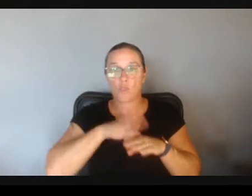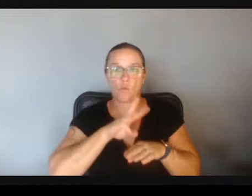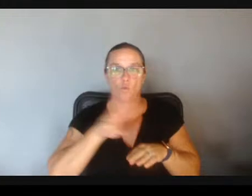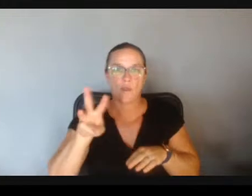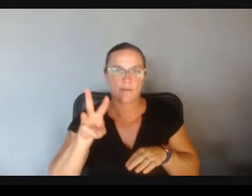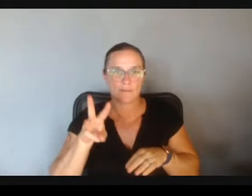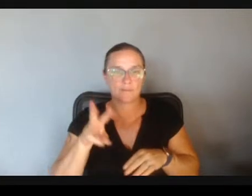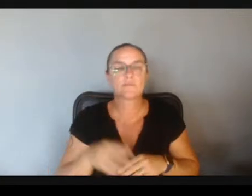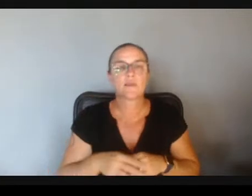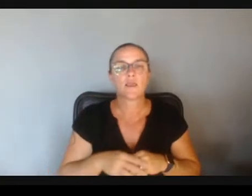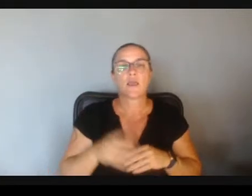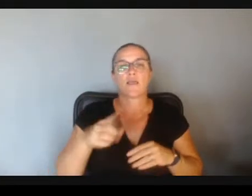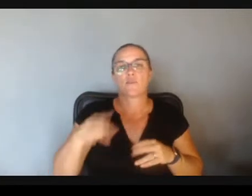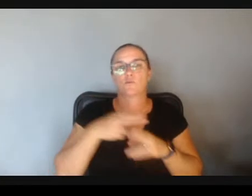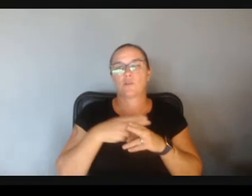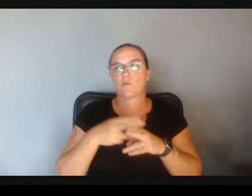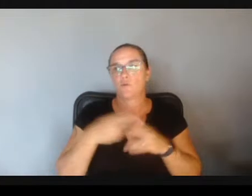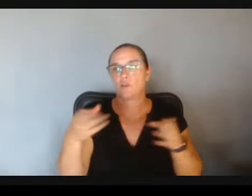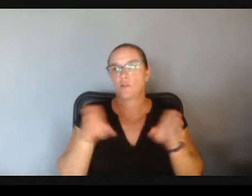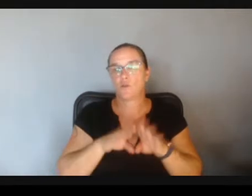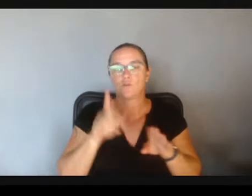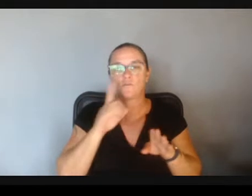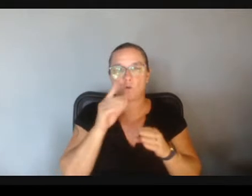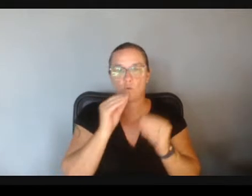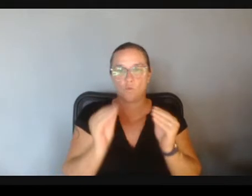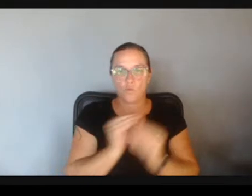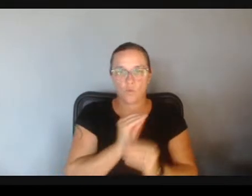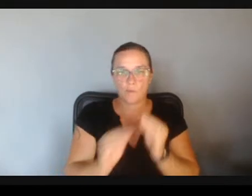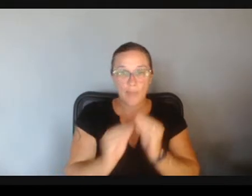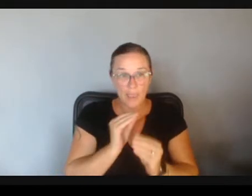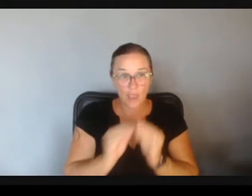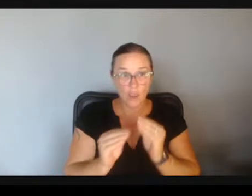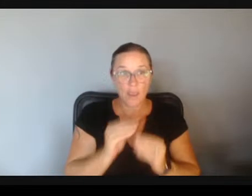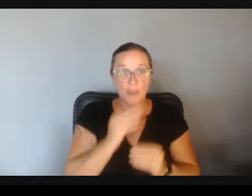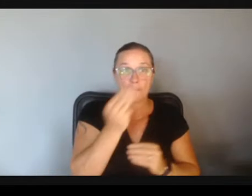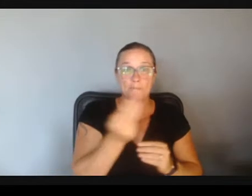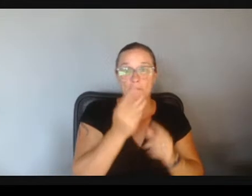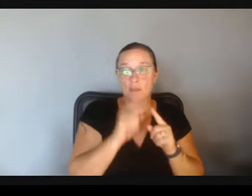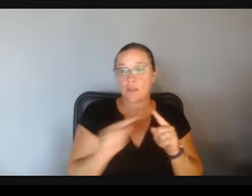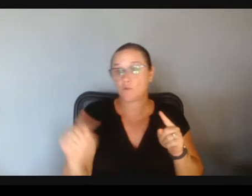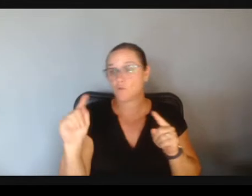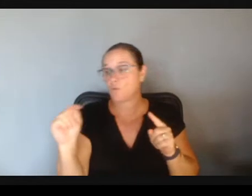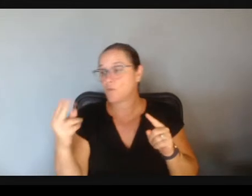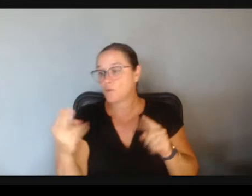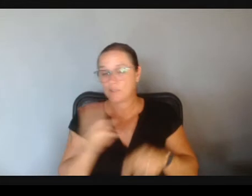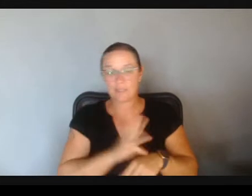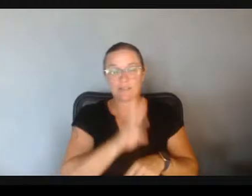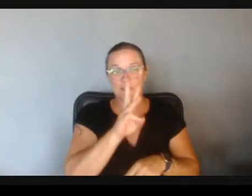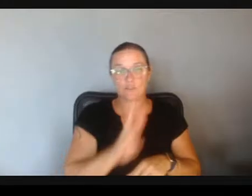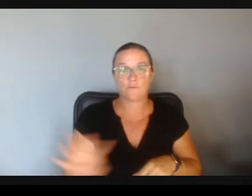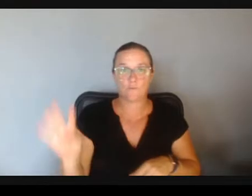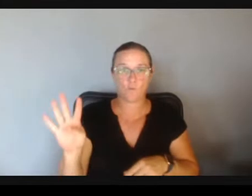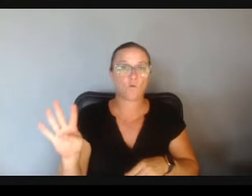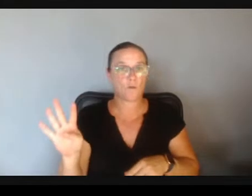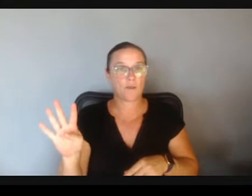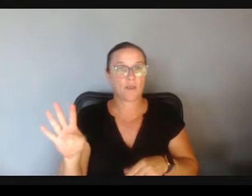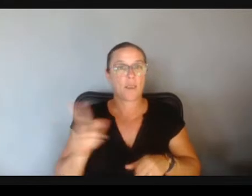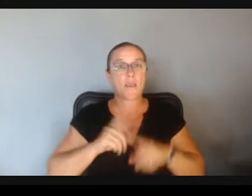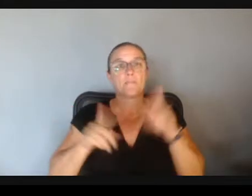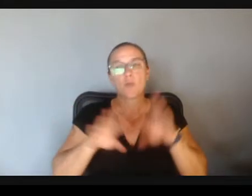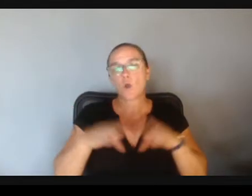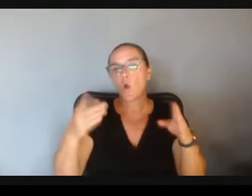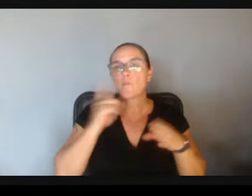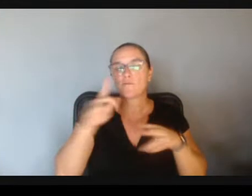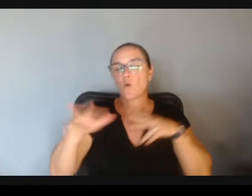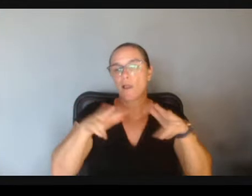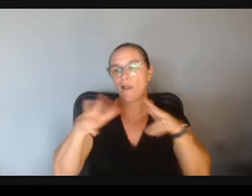Kīlauea Iki Trail are temporarily closed for repairs Monday through Thursday, 6 a.m. to 4 p.m., but open to hikers at